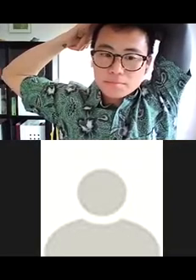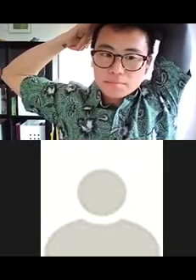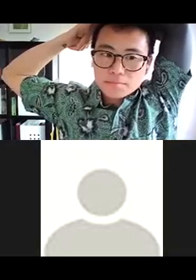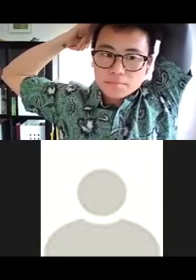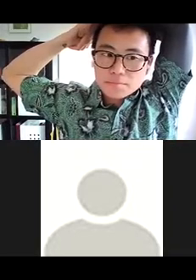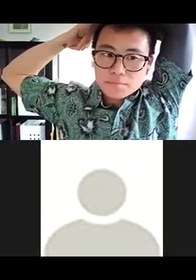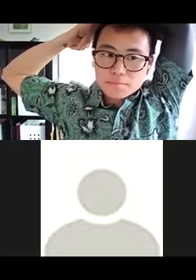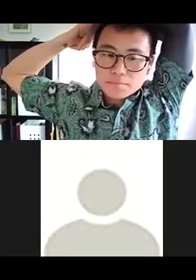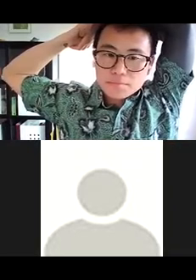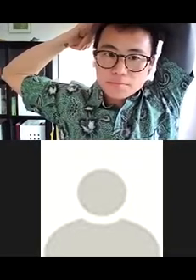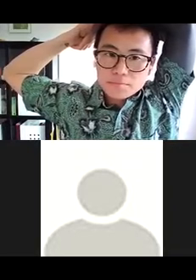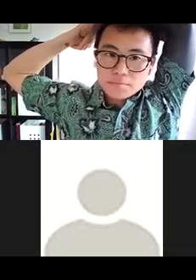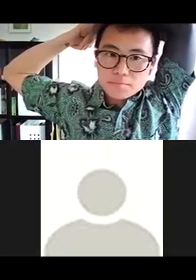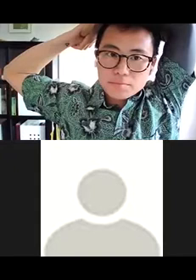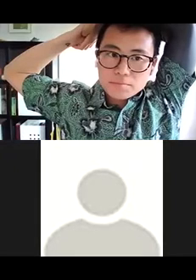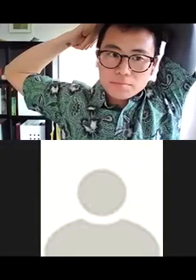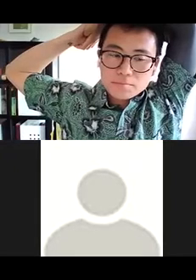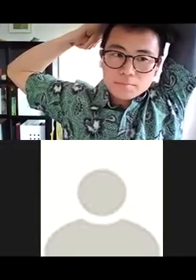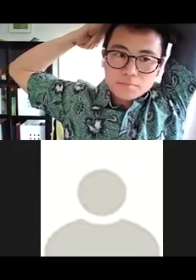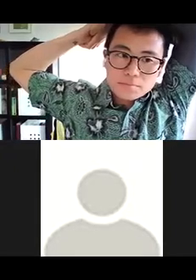Actually, now that I look back,